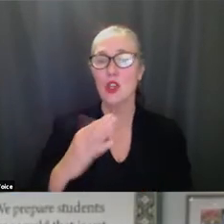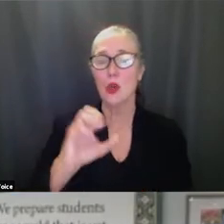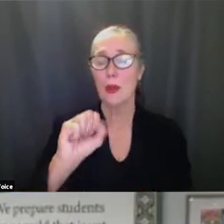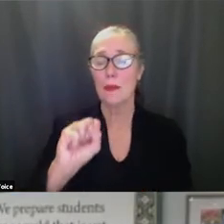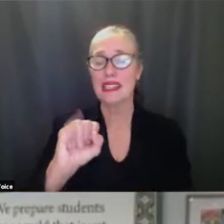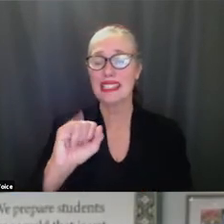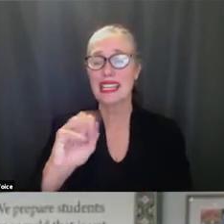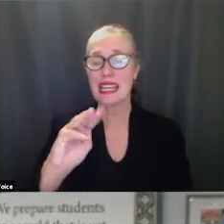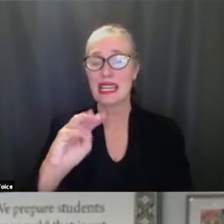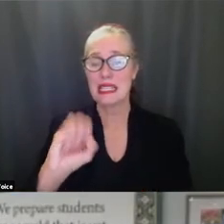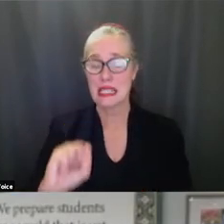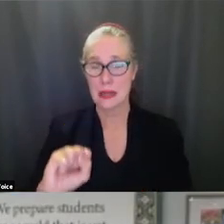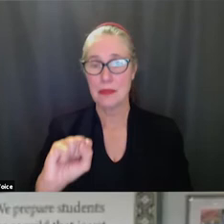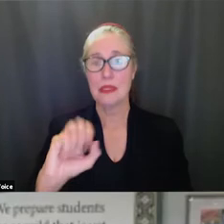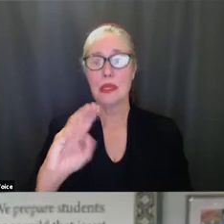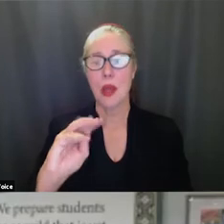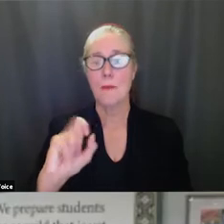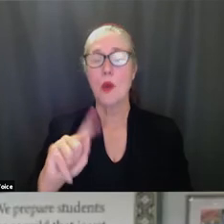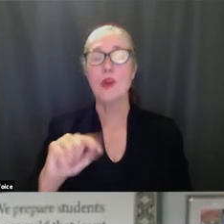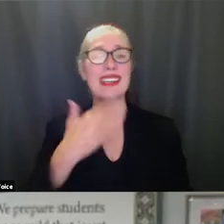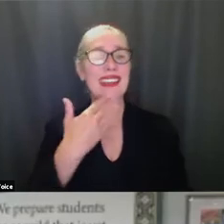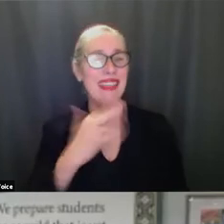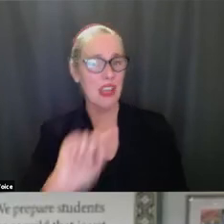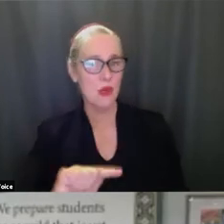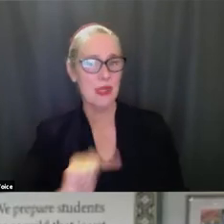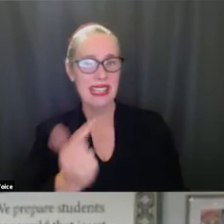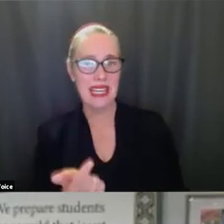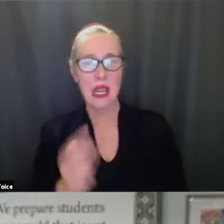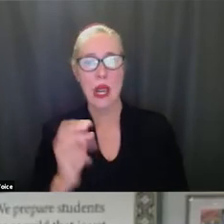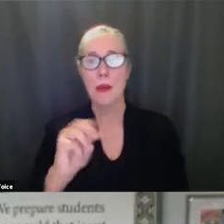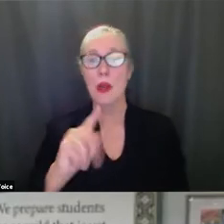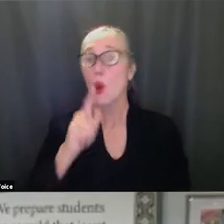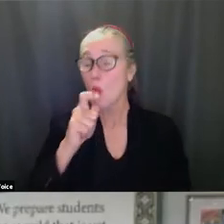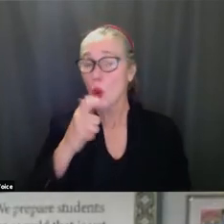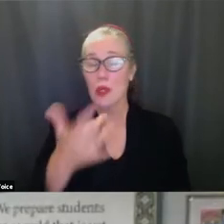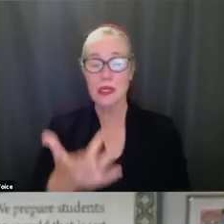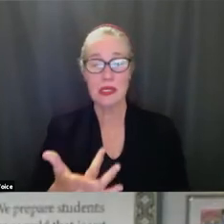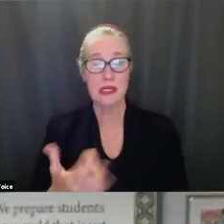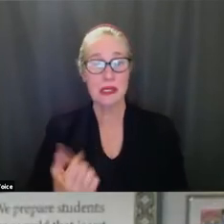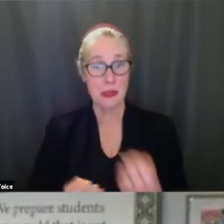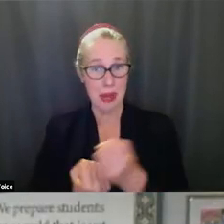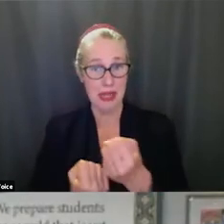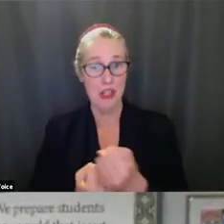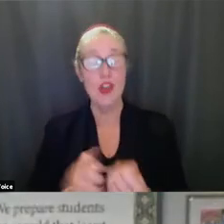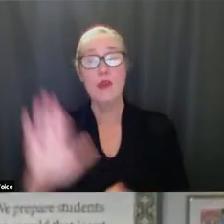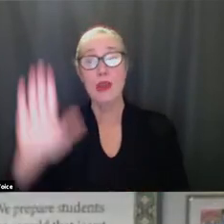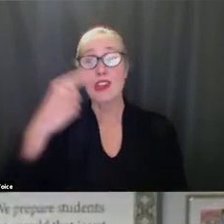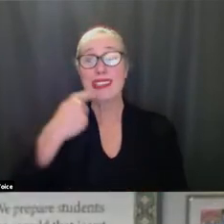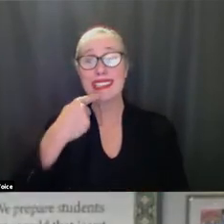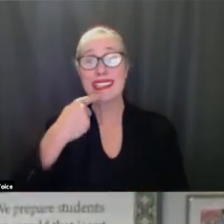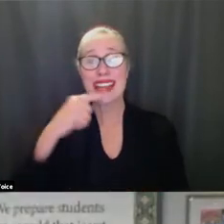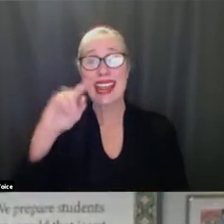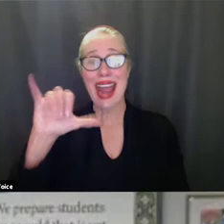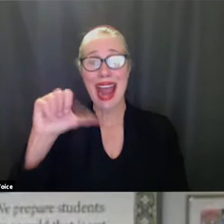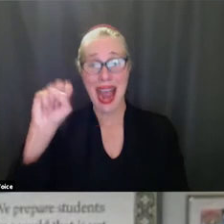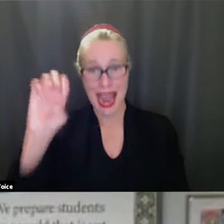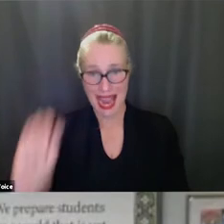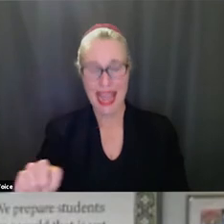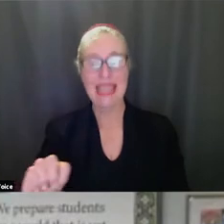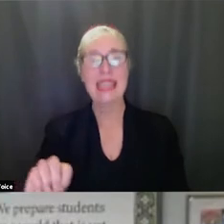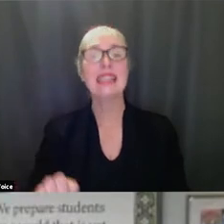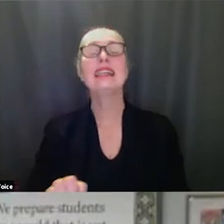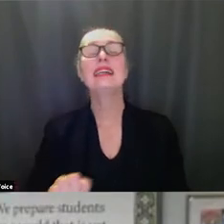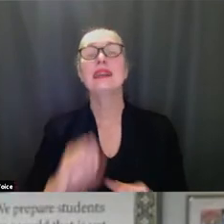second thank you miss munoz so all in favor please signify by raising your hand and saying i i i the